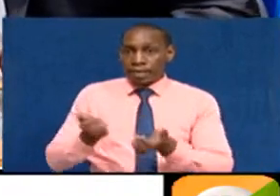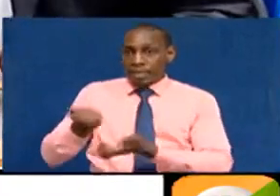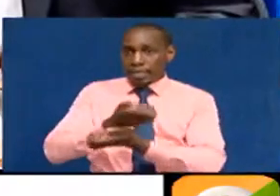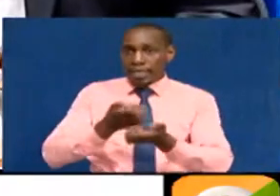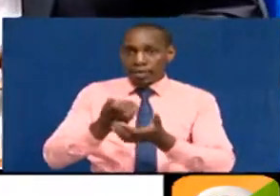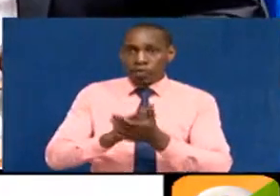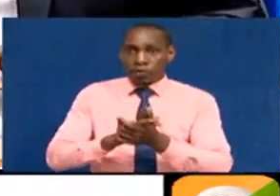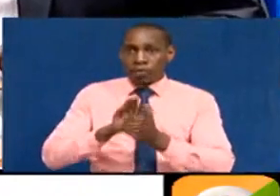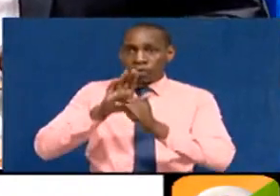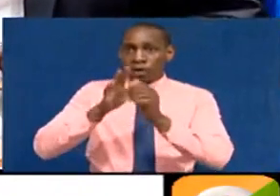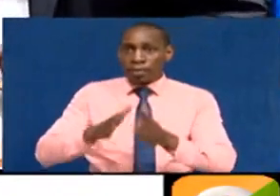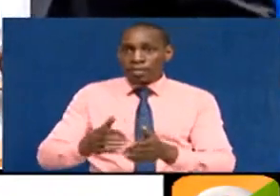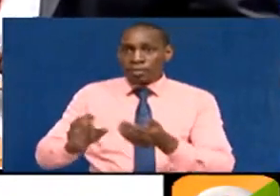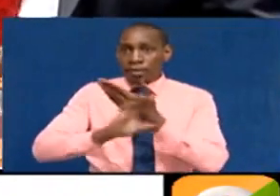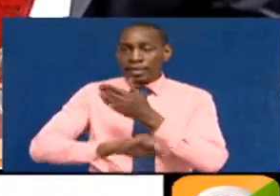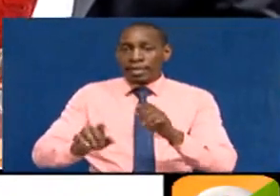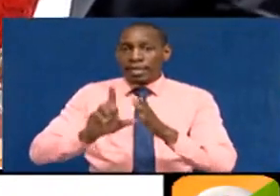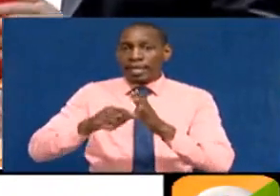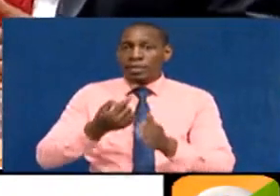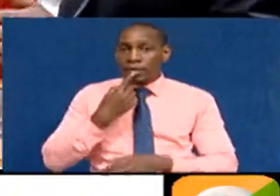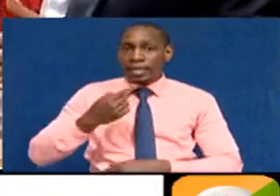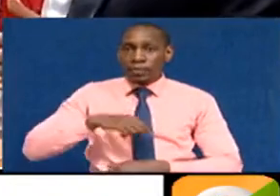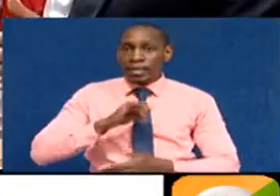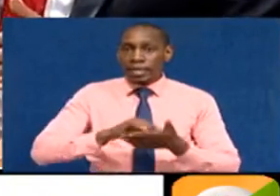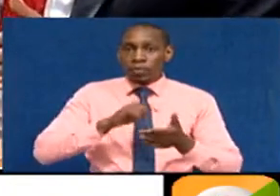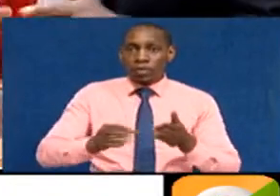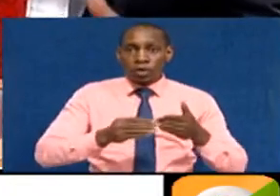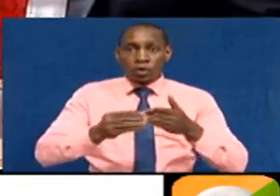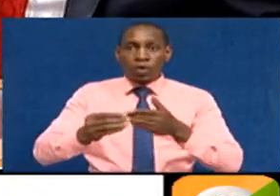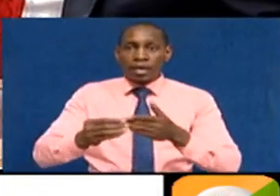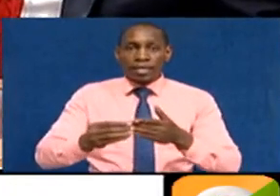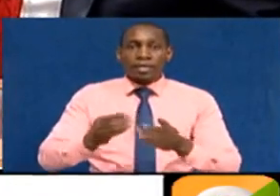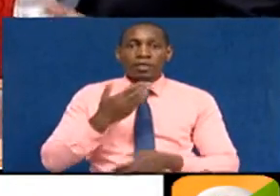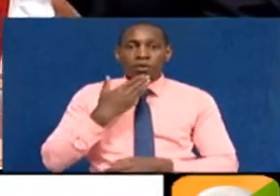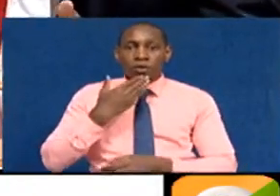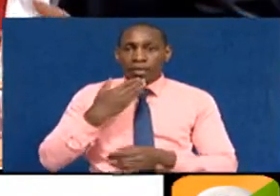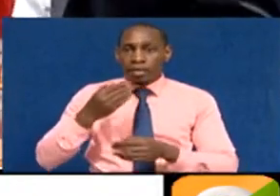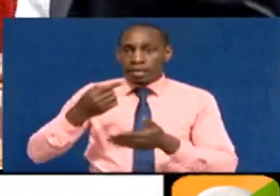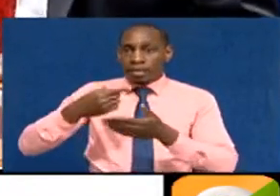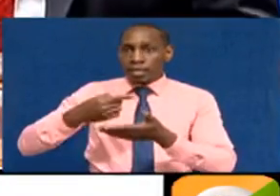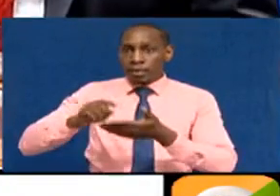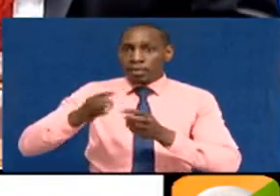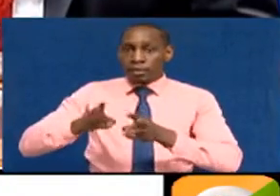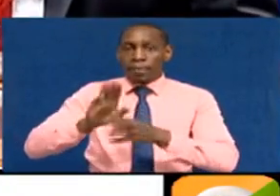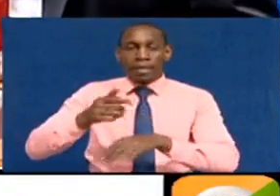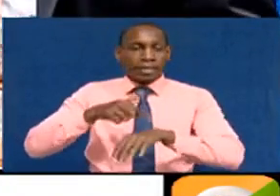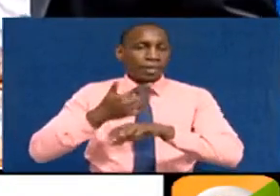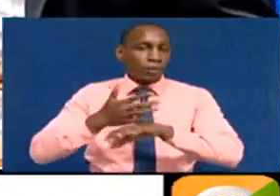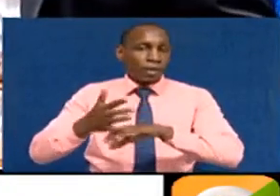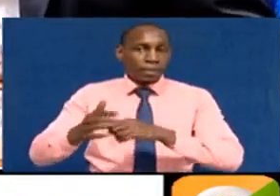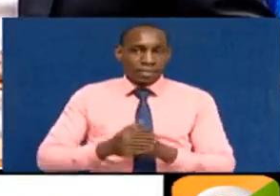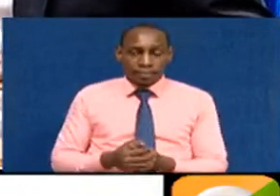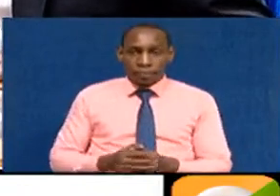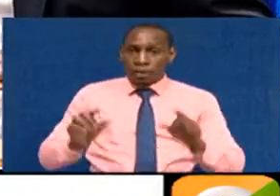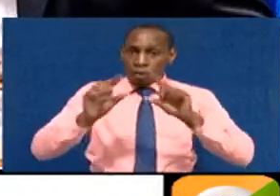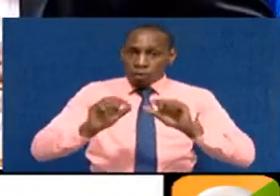economic saboteurs of this country, then you tell us you are taking the Luhyas in the right direction. My friend, we are wasting time. And I